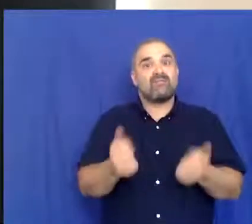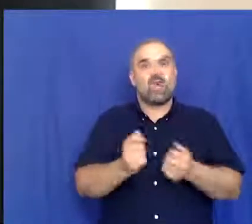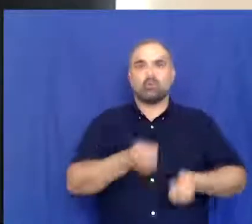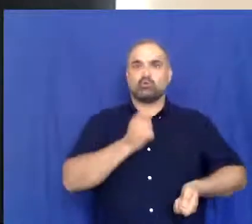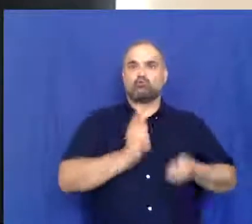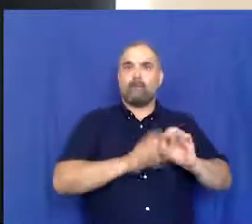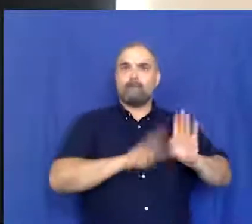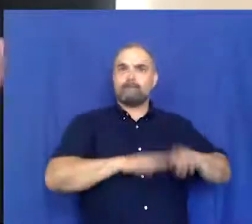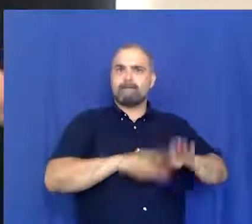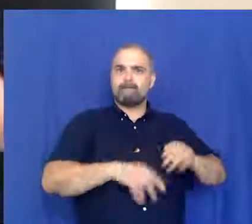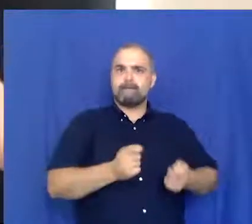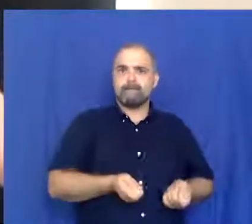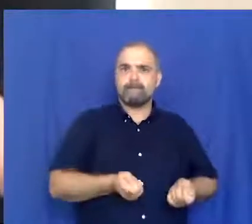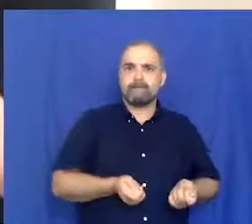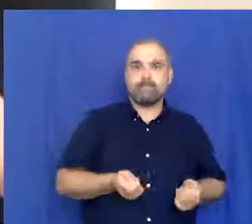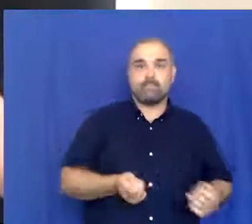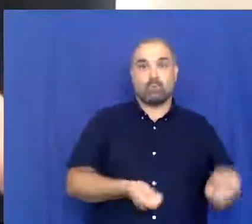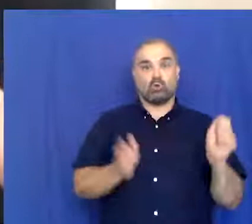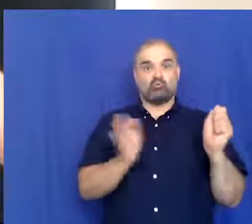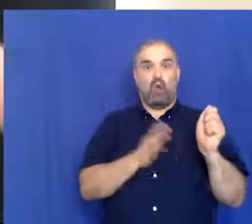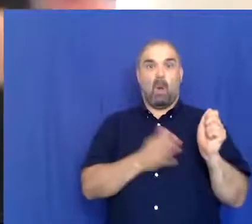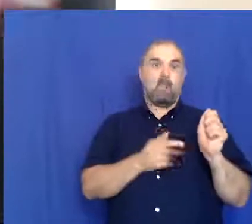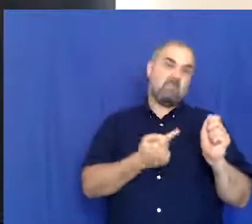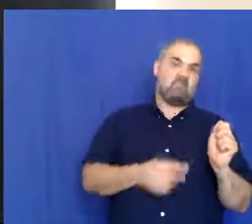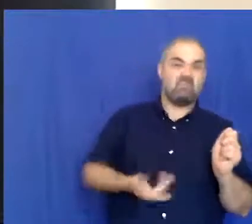Now can you find your drum